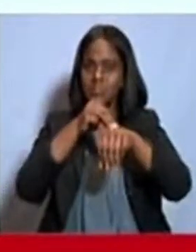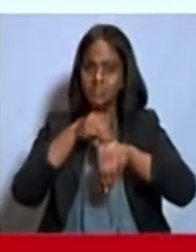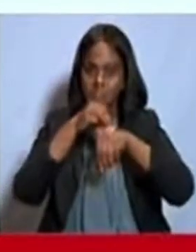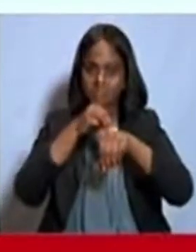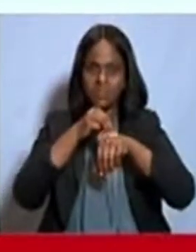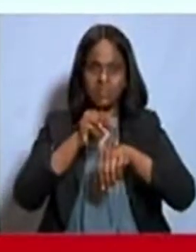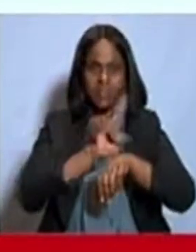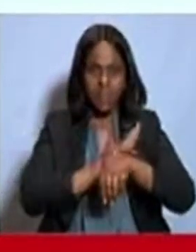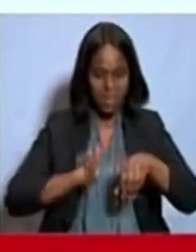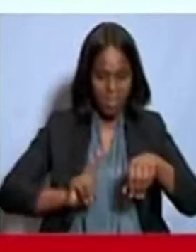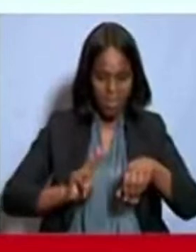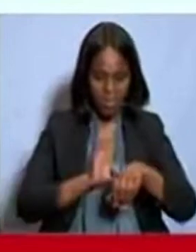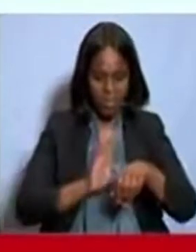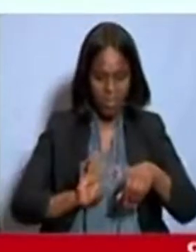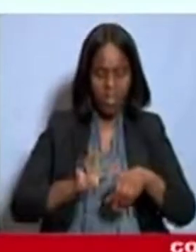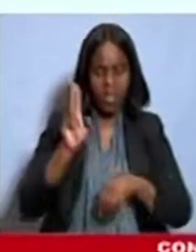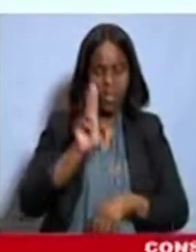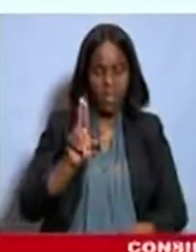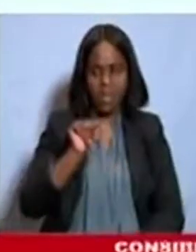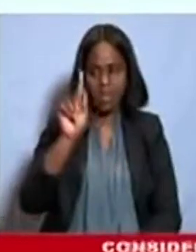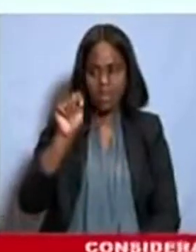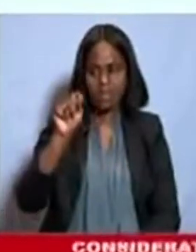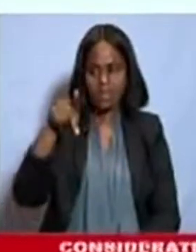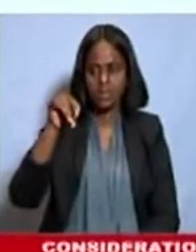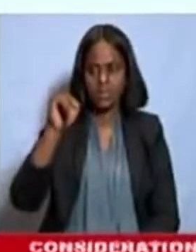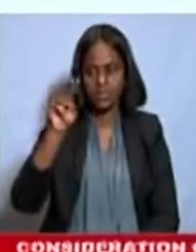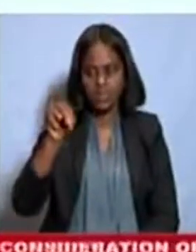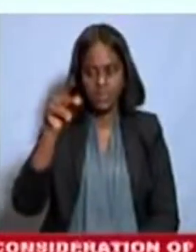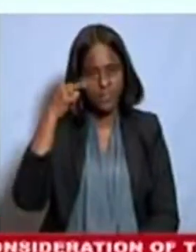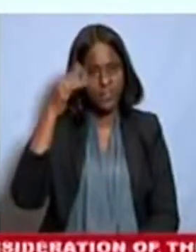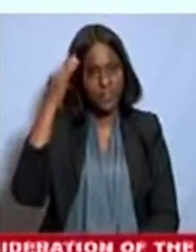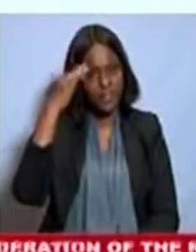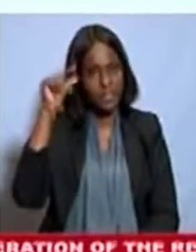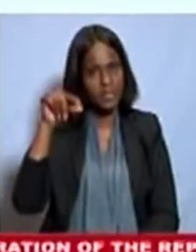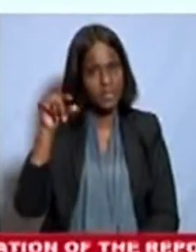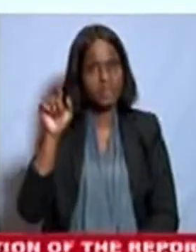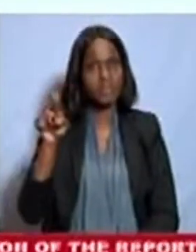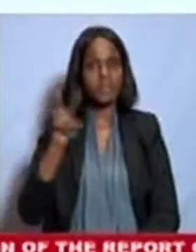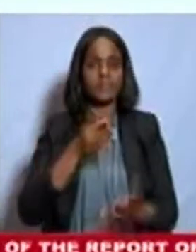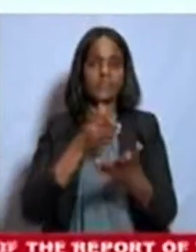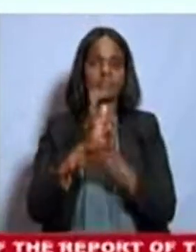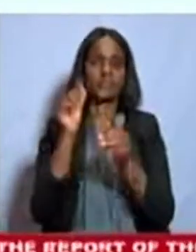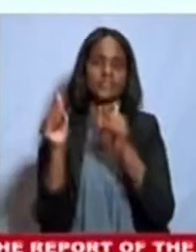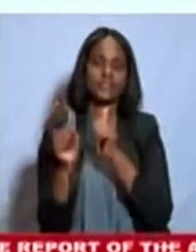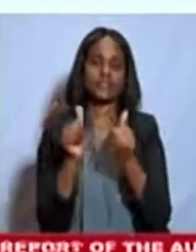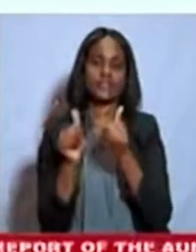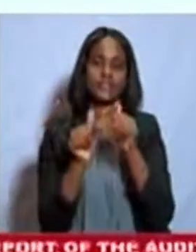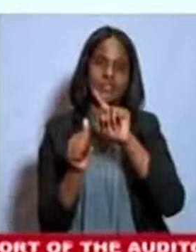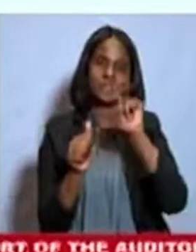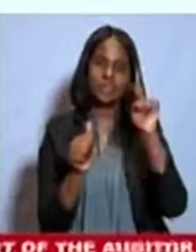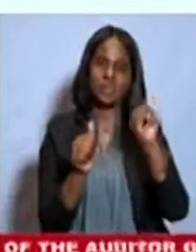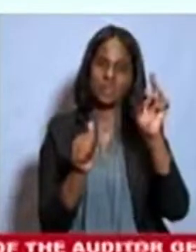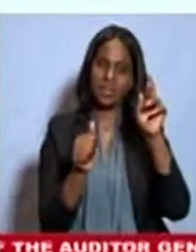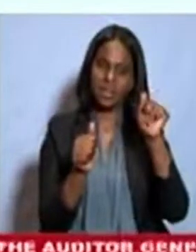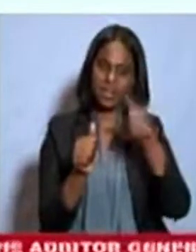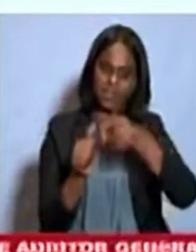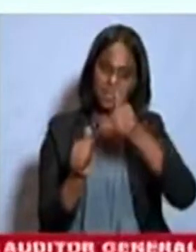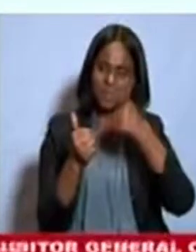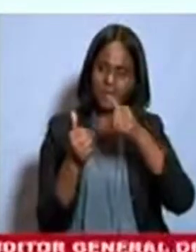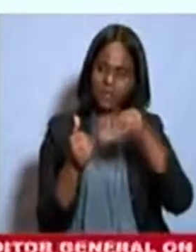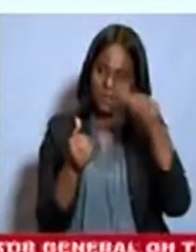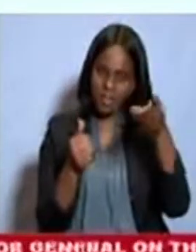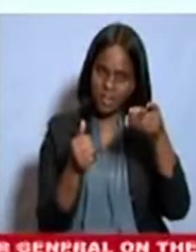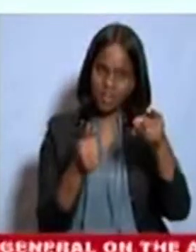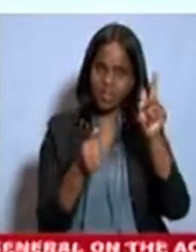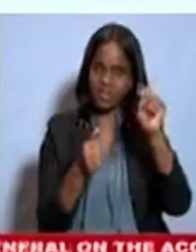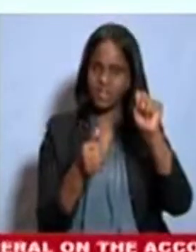Board was using the TPIN for its headquarters. Corrective action. ZRA has now provided the TPIN